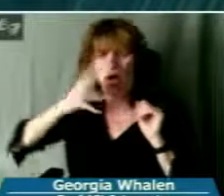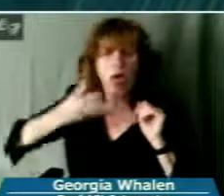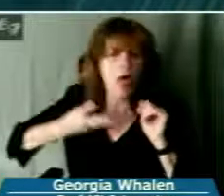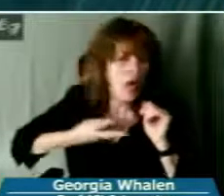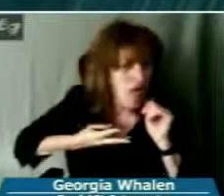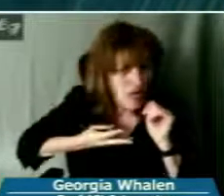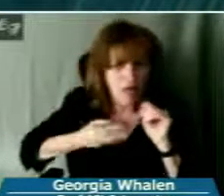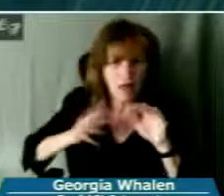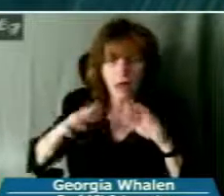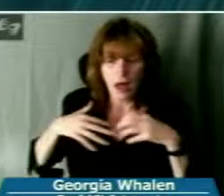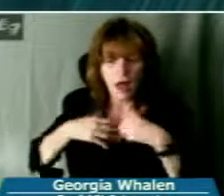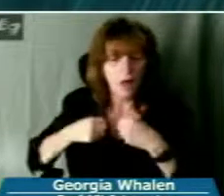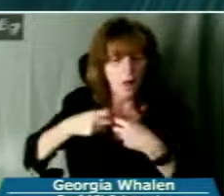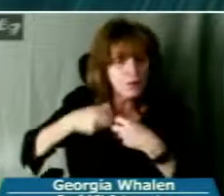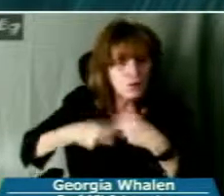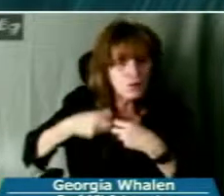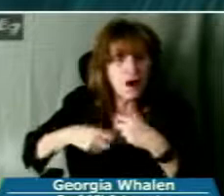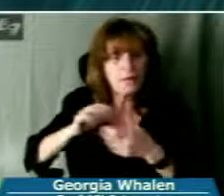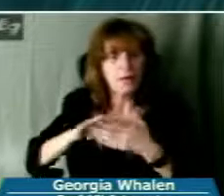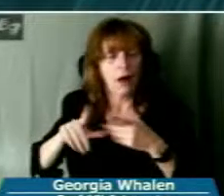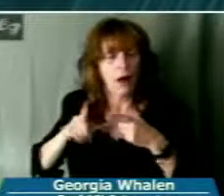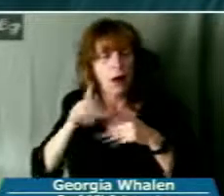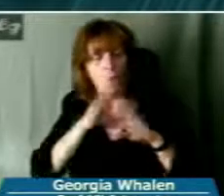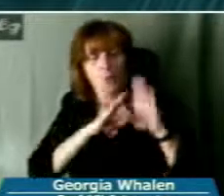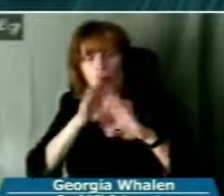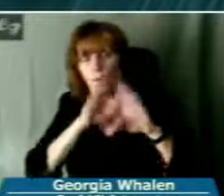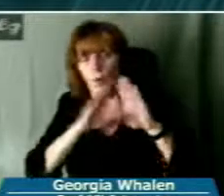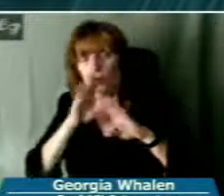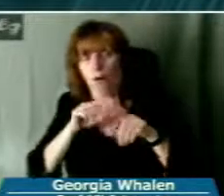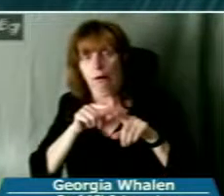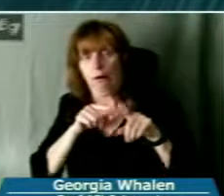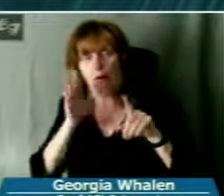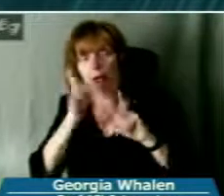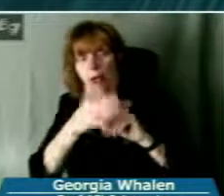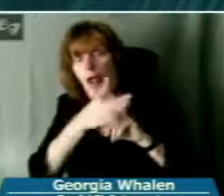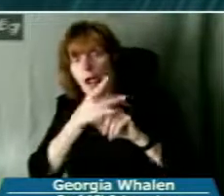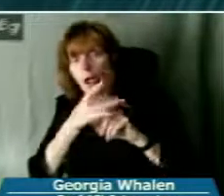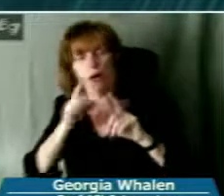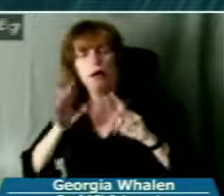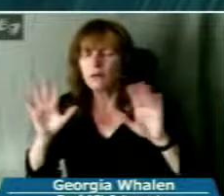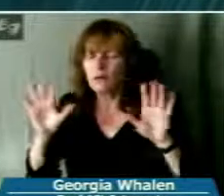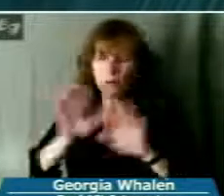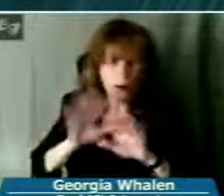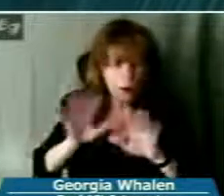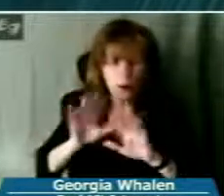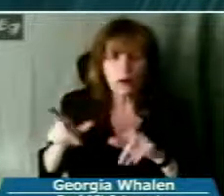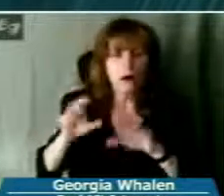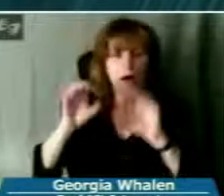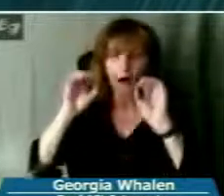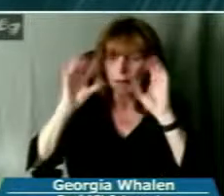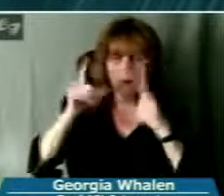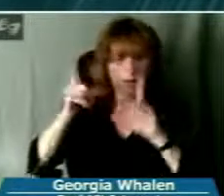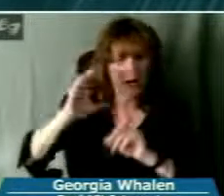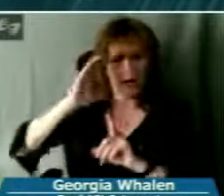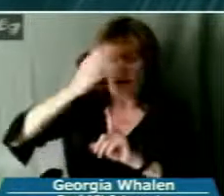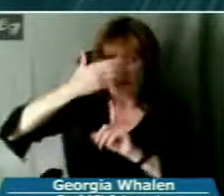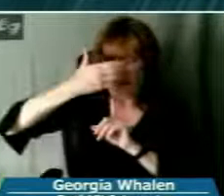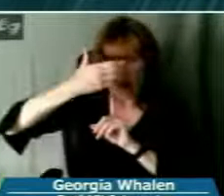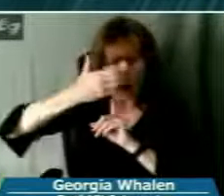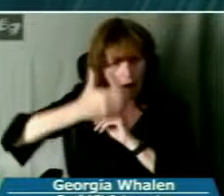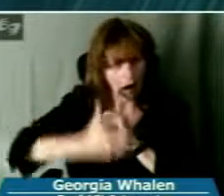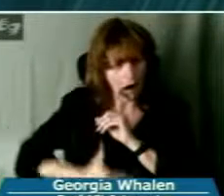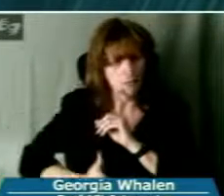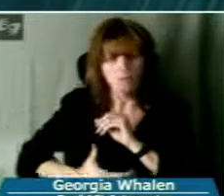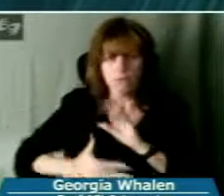because you worry about COVID-19. They are well separated. All the paramedics have all the proper equipment to ensure that